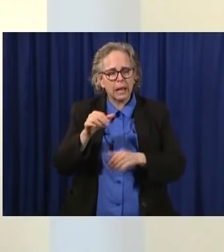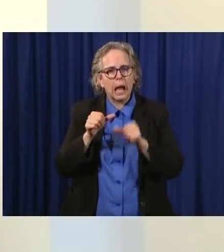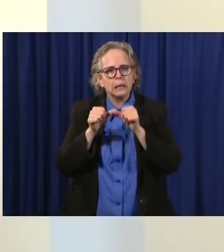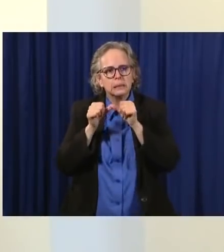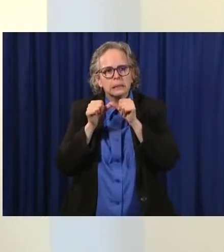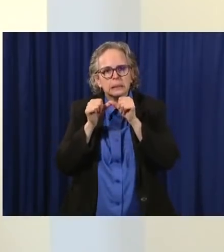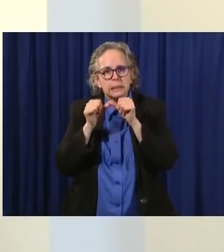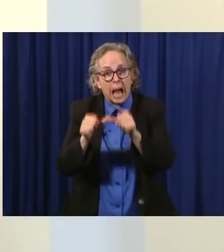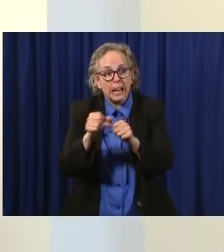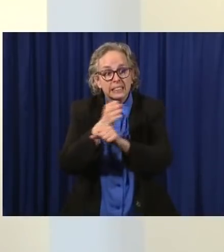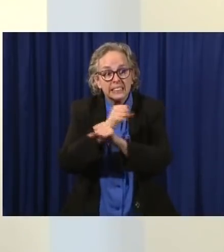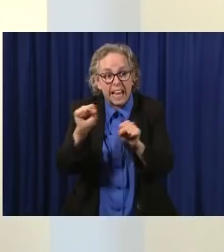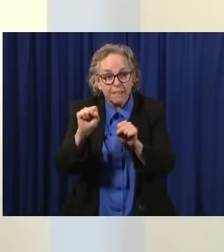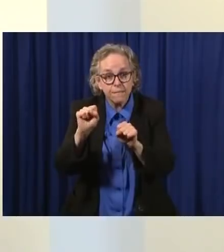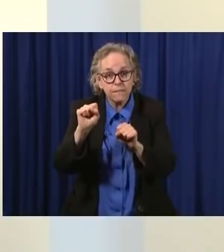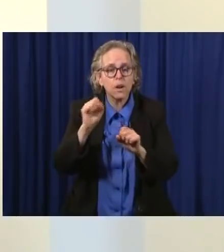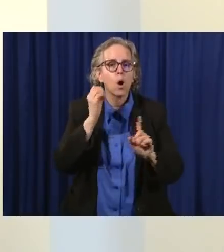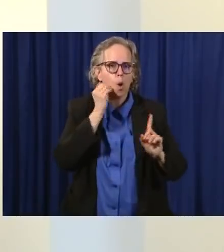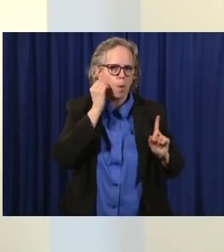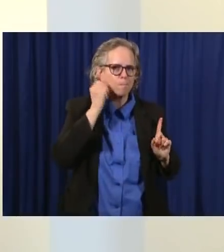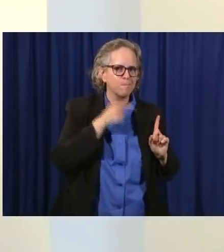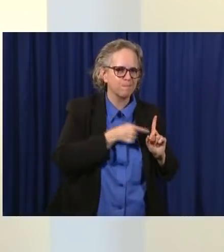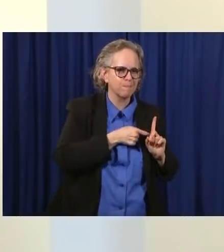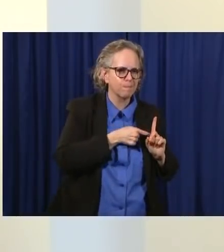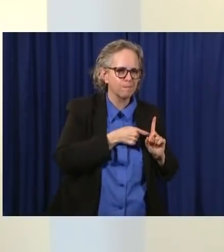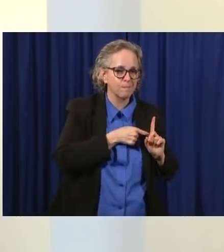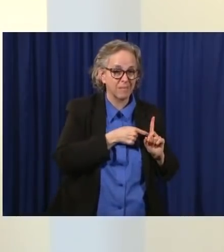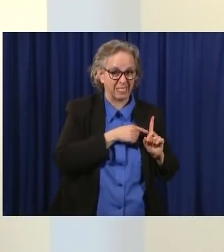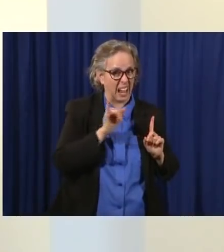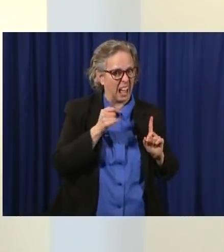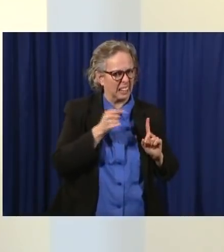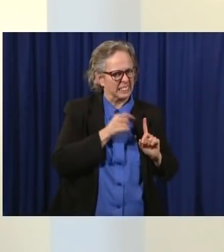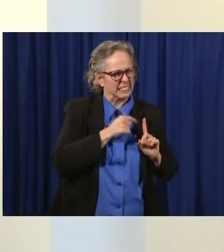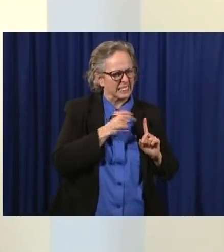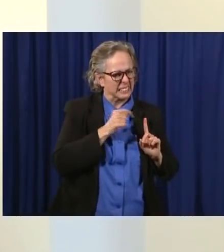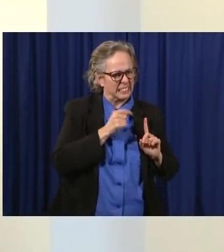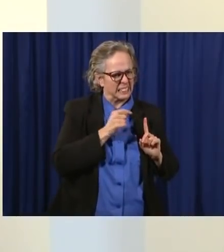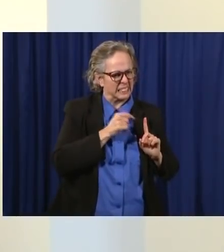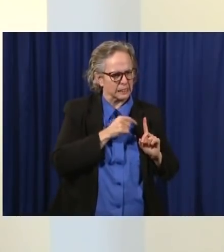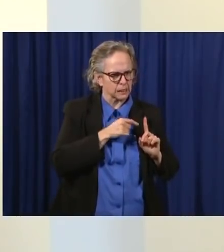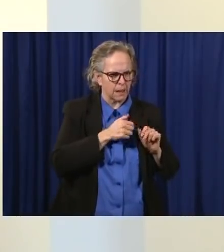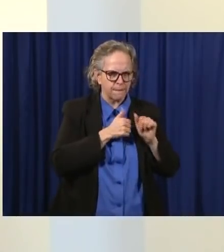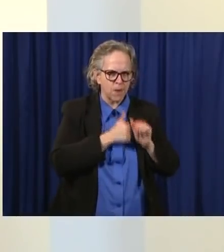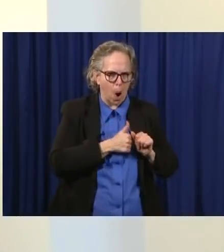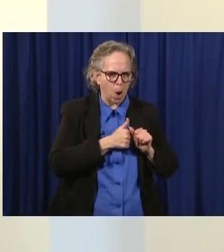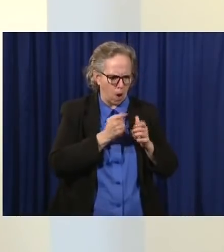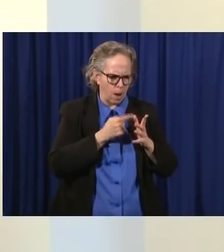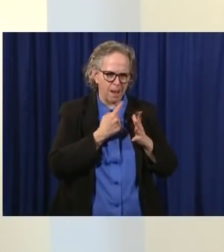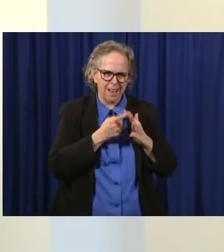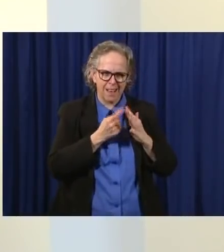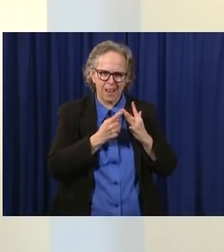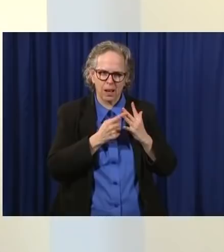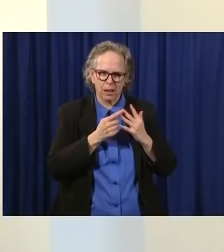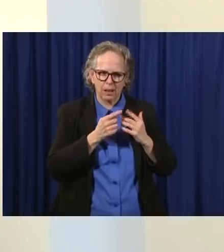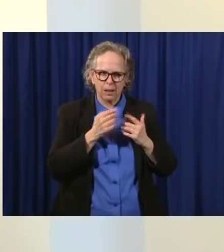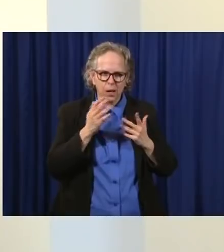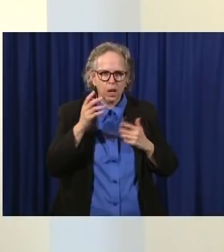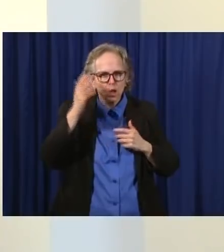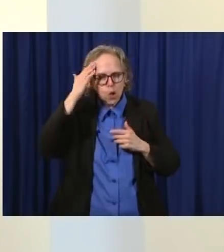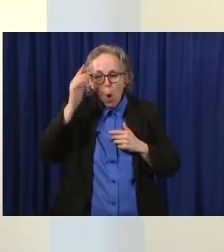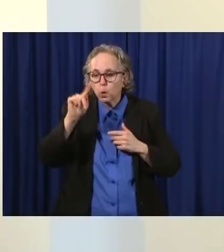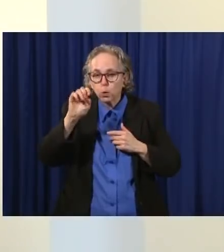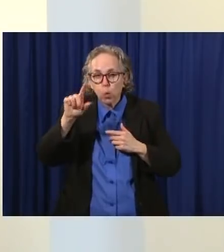best practices, it really is going to be up to each of us to go about this together and